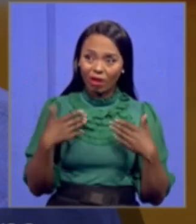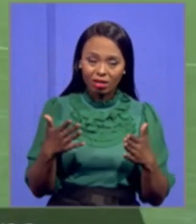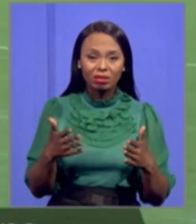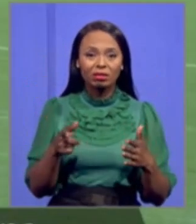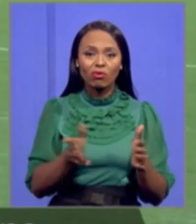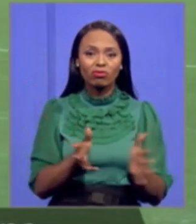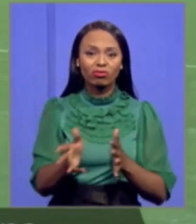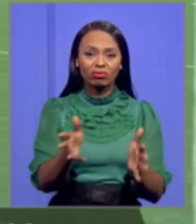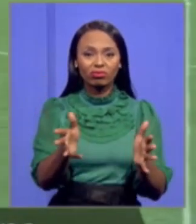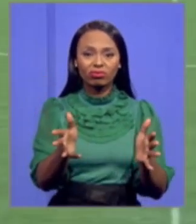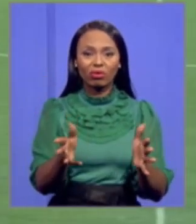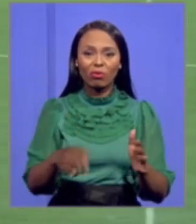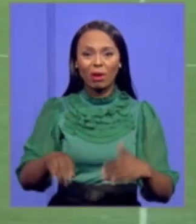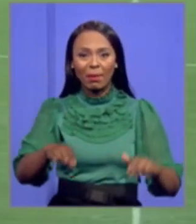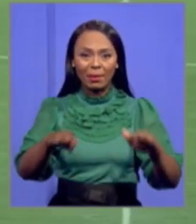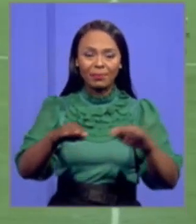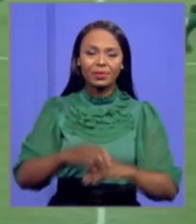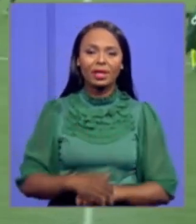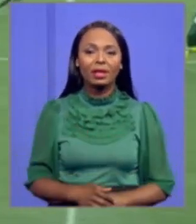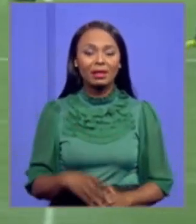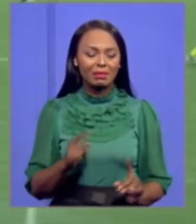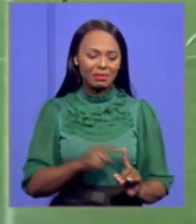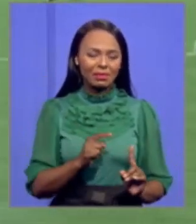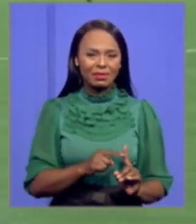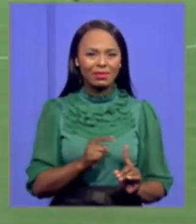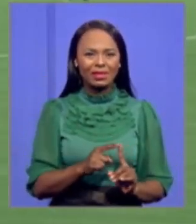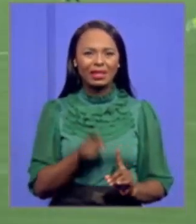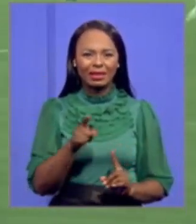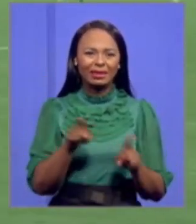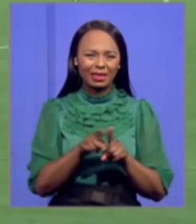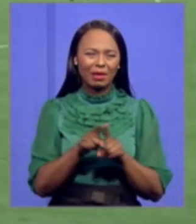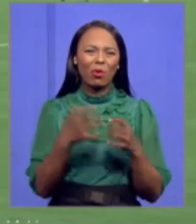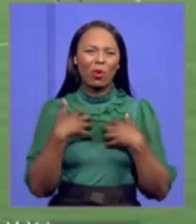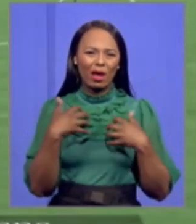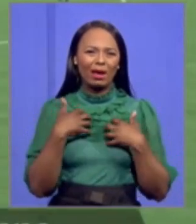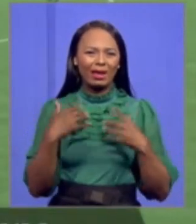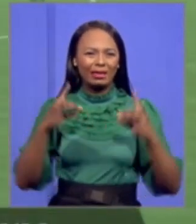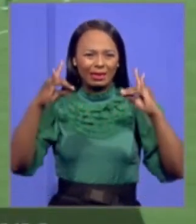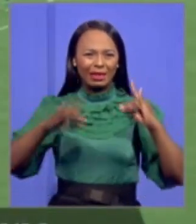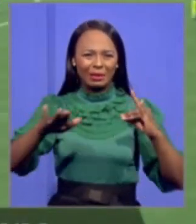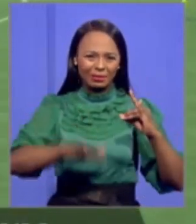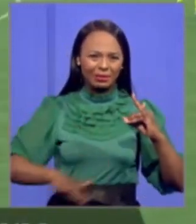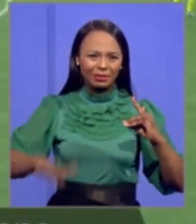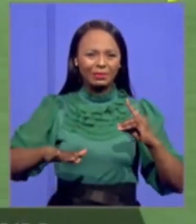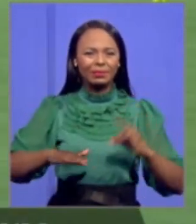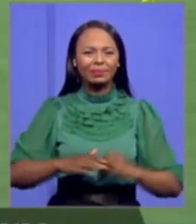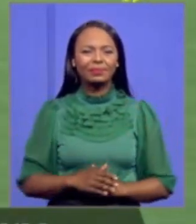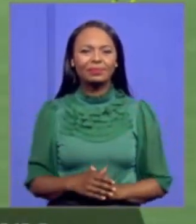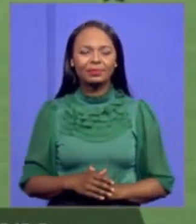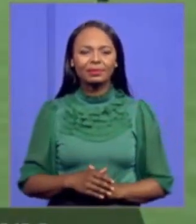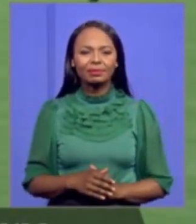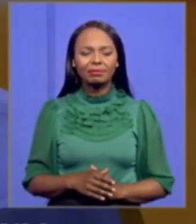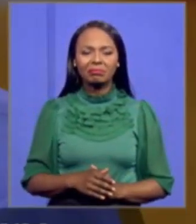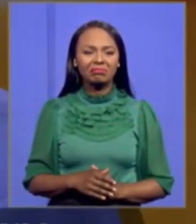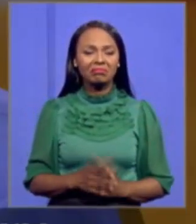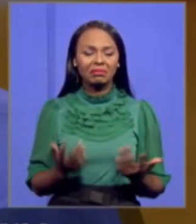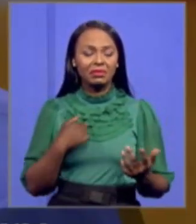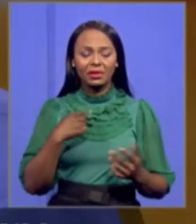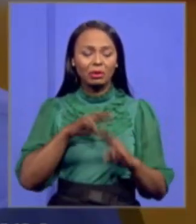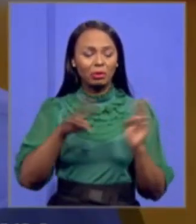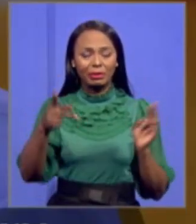Rwanda. Bros o sotše maemo a lepatlelo ka Butare. It's unbelievable